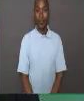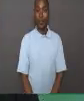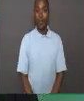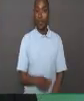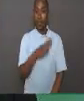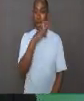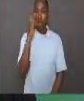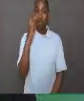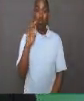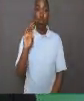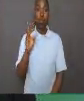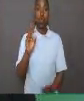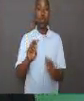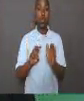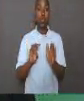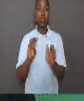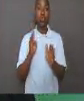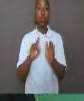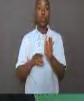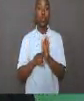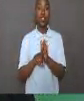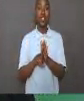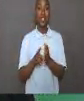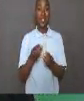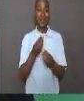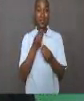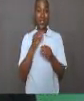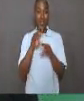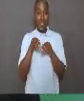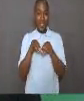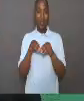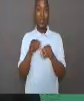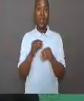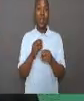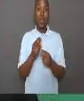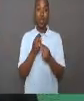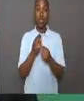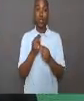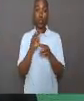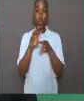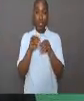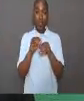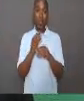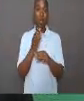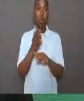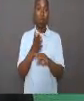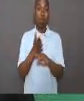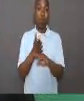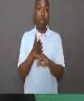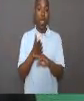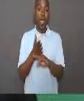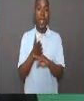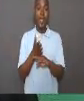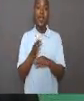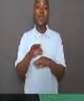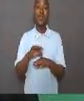Because the tapeworm absorbs the food and nutrients in the infected